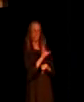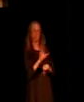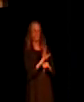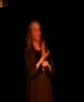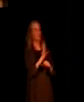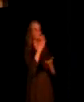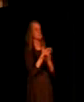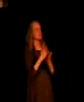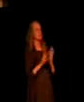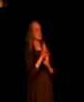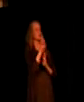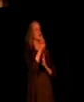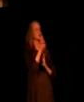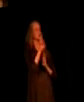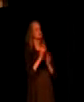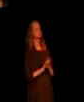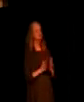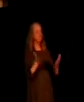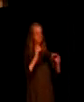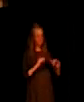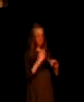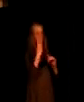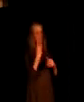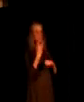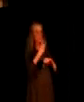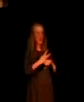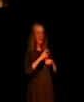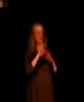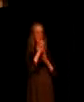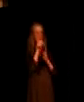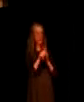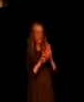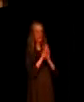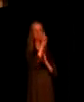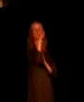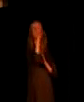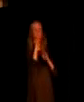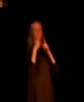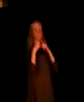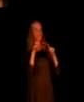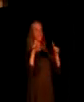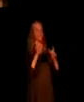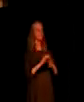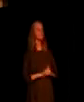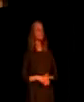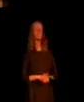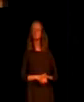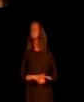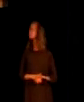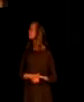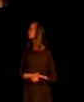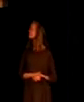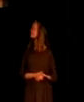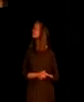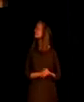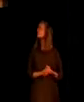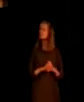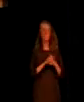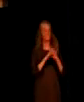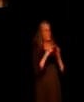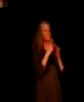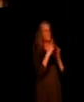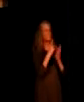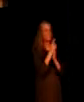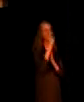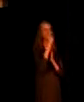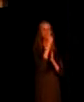launch. But 2 days later, we did way better, and off it went. So we got this into orbit right